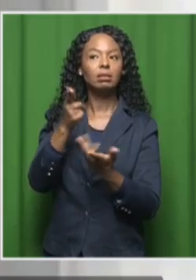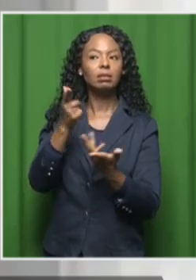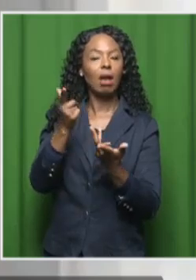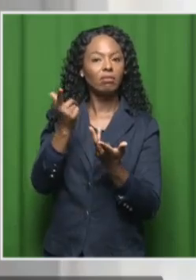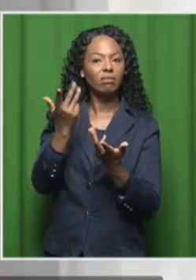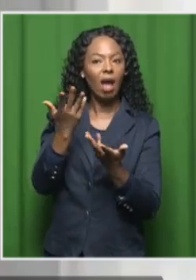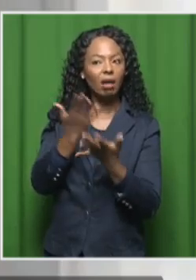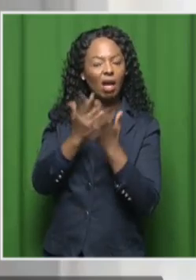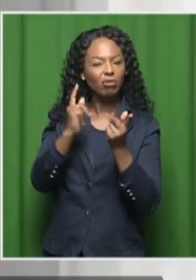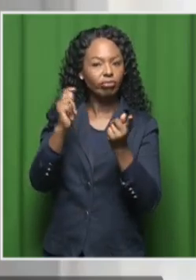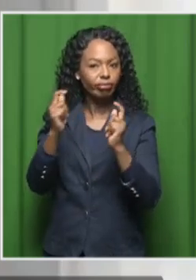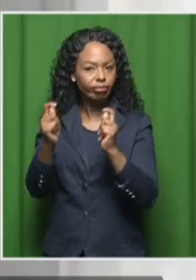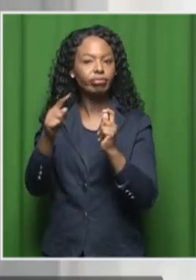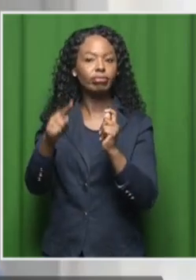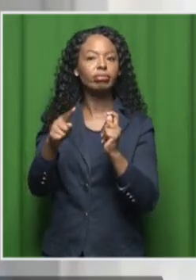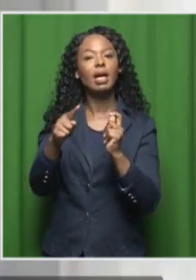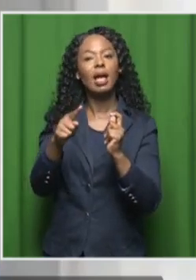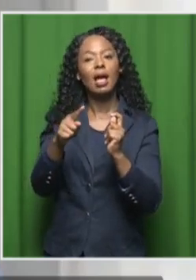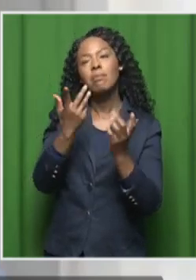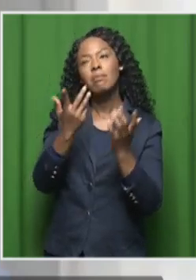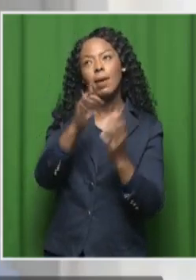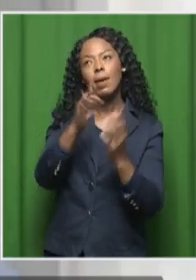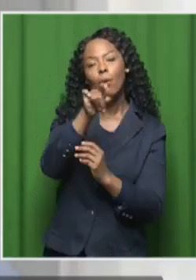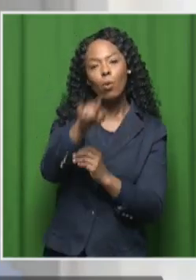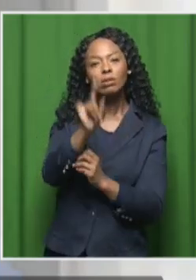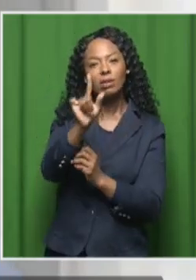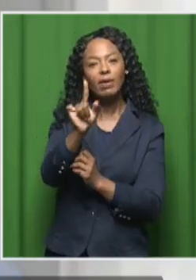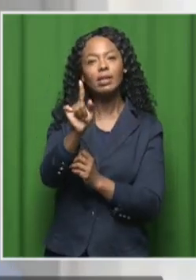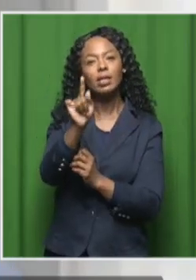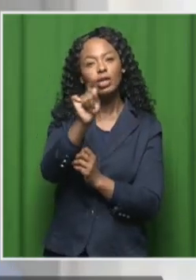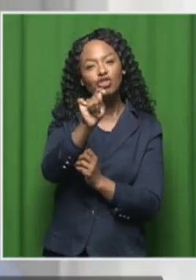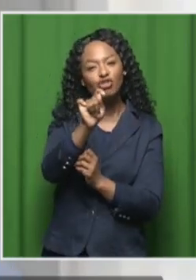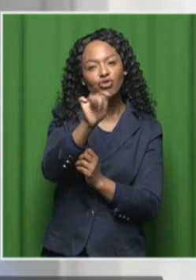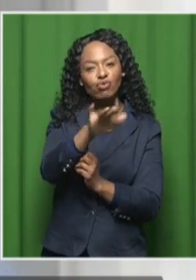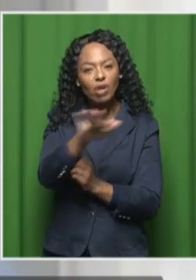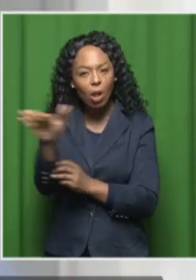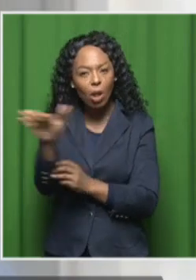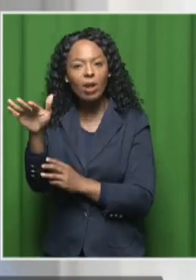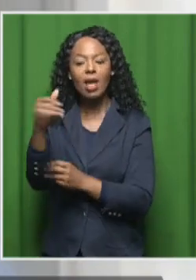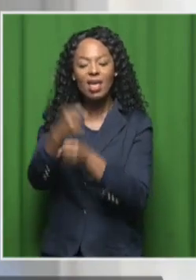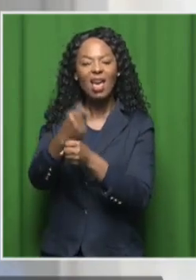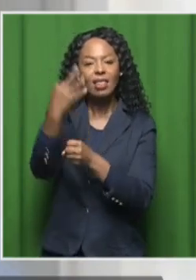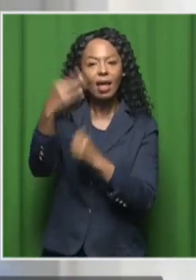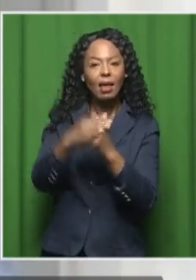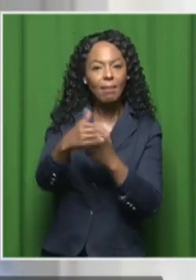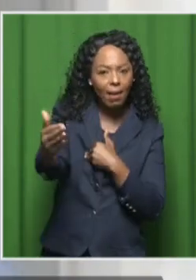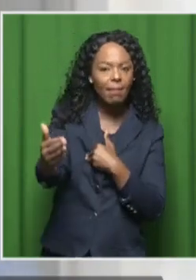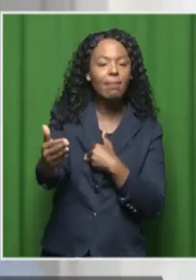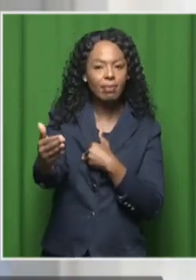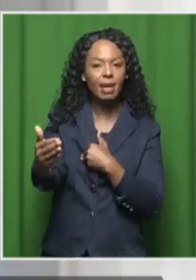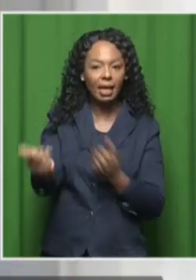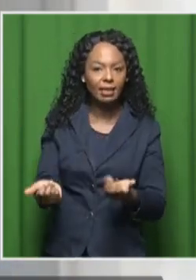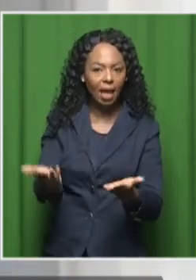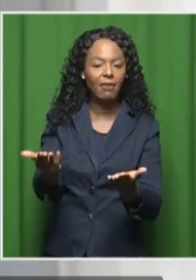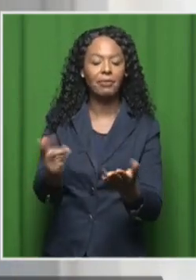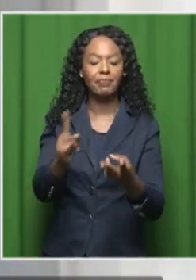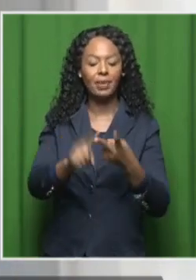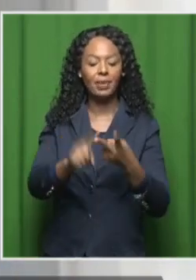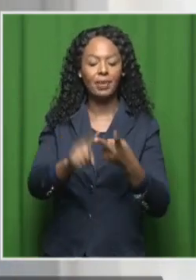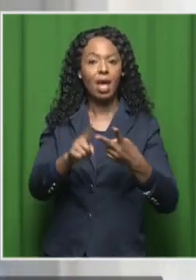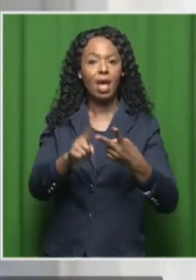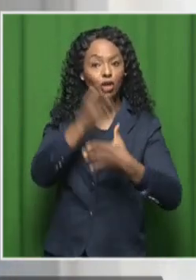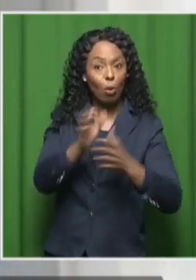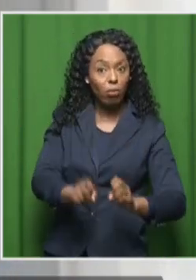to account for around 3.7 trillion over the next 3 years. Job creation and